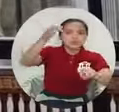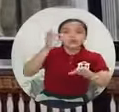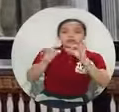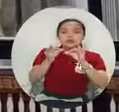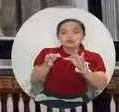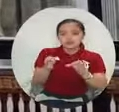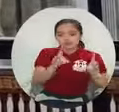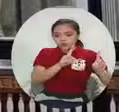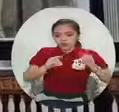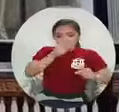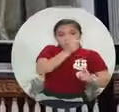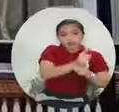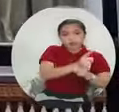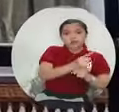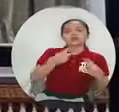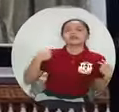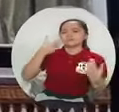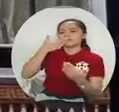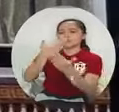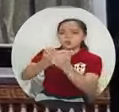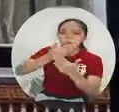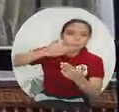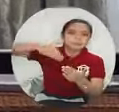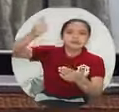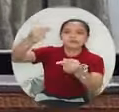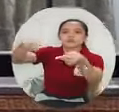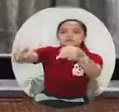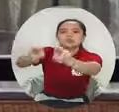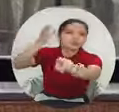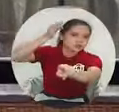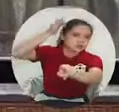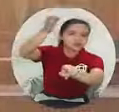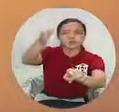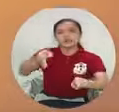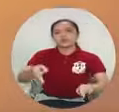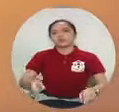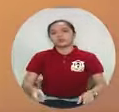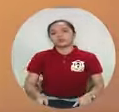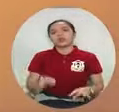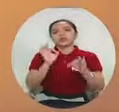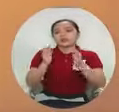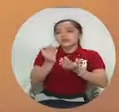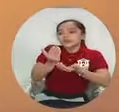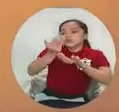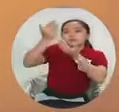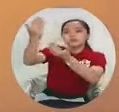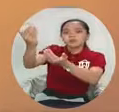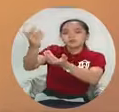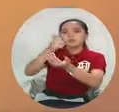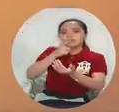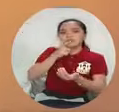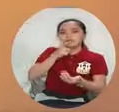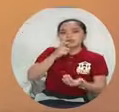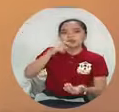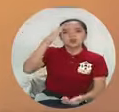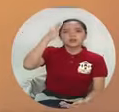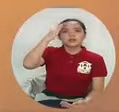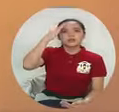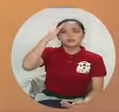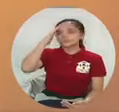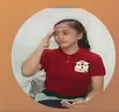lives, like what it did to Paul. First of all, commitment pushed Paul to